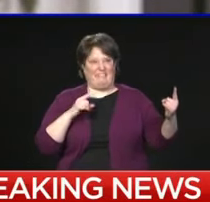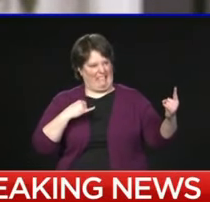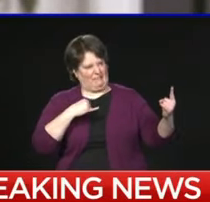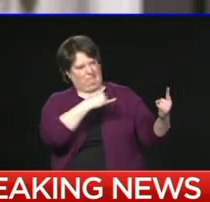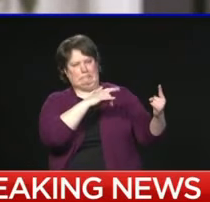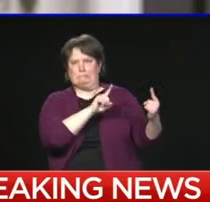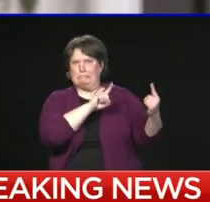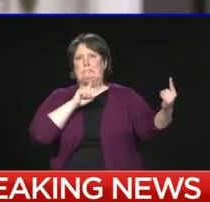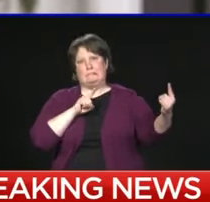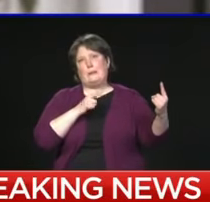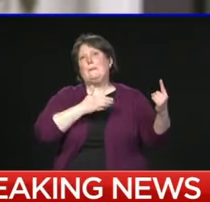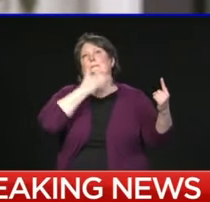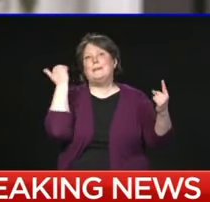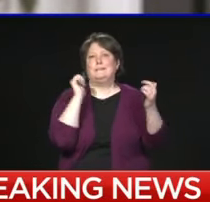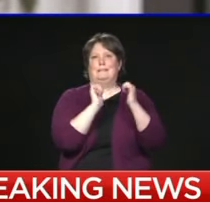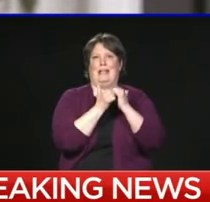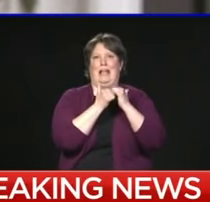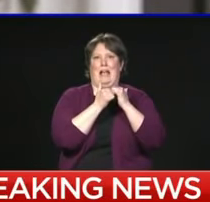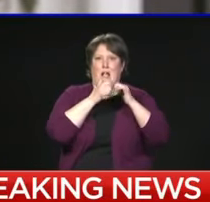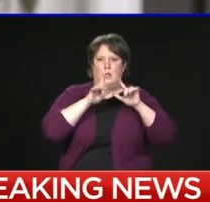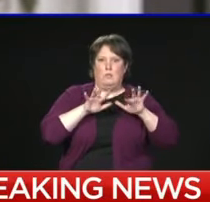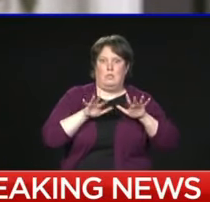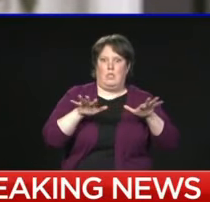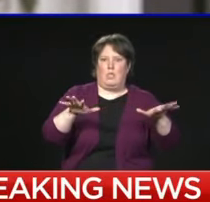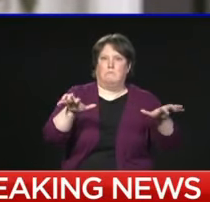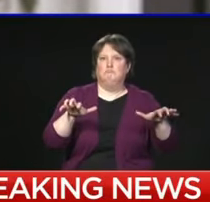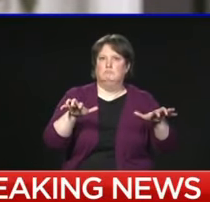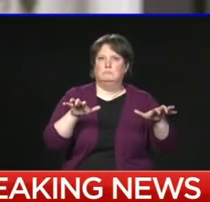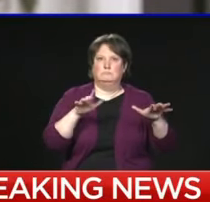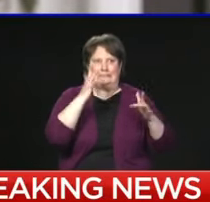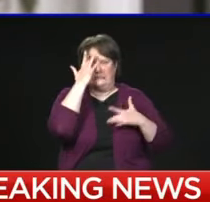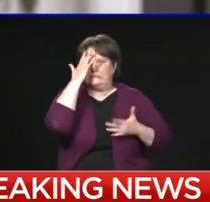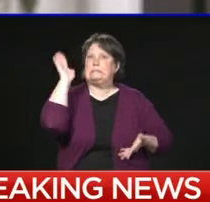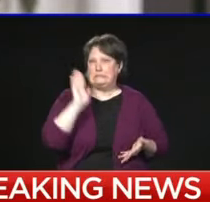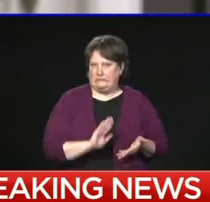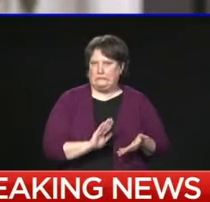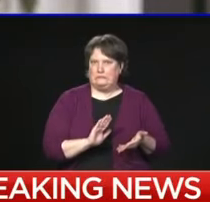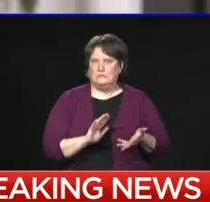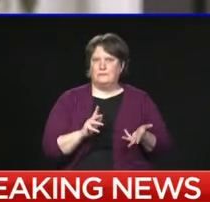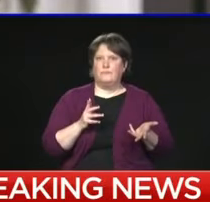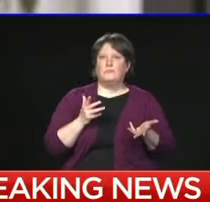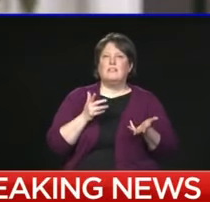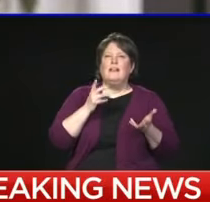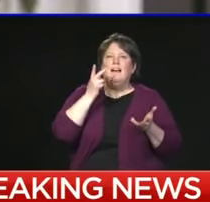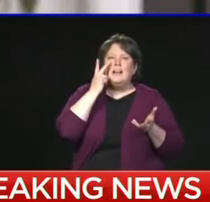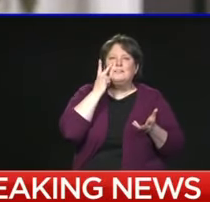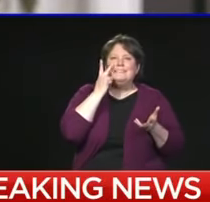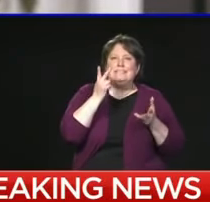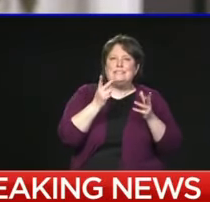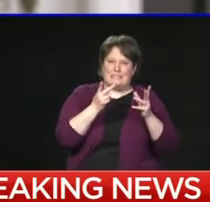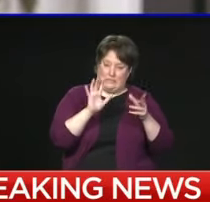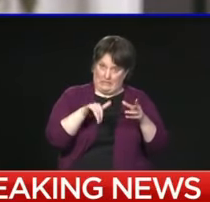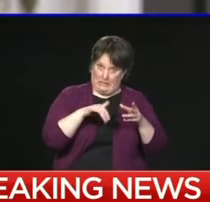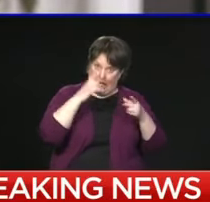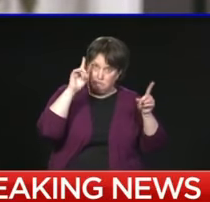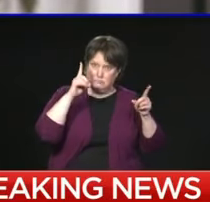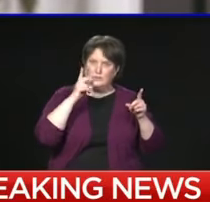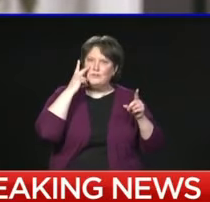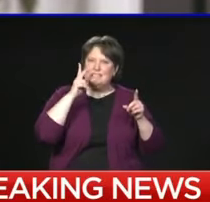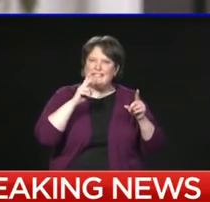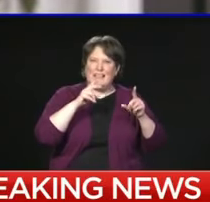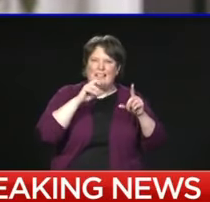our best tool to stop people from getting sick. I know people are seeing different graphs about how effective social distancing can